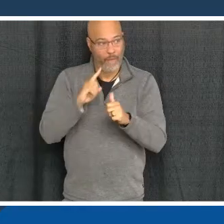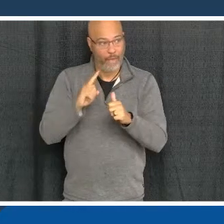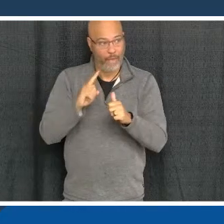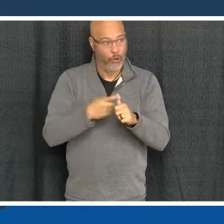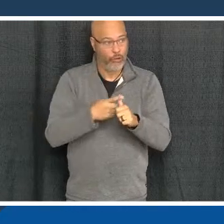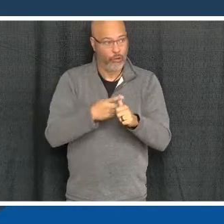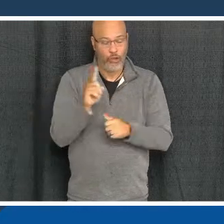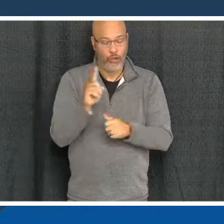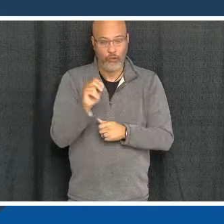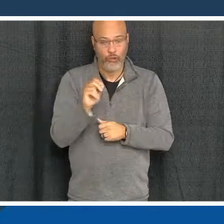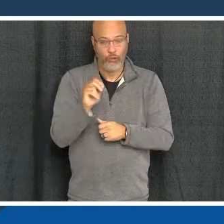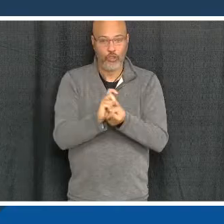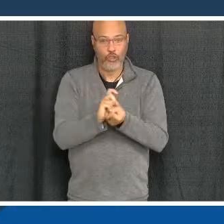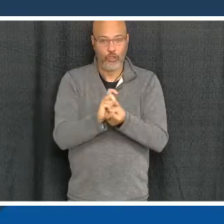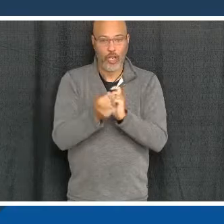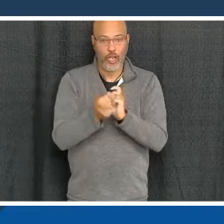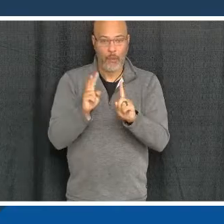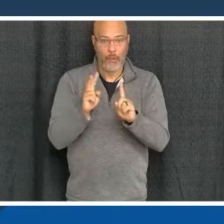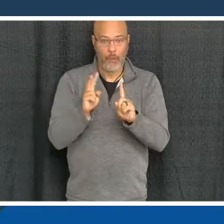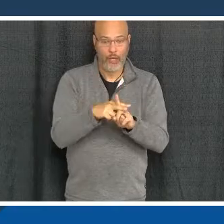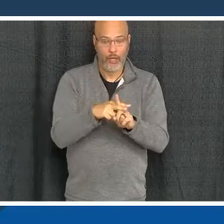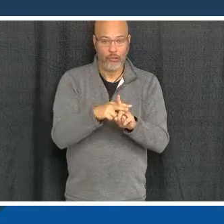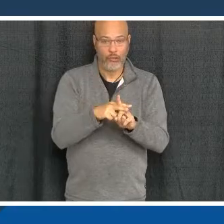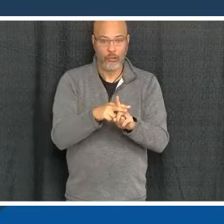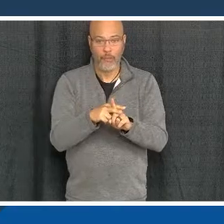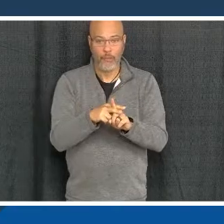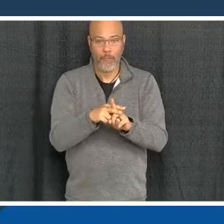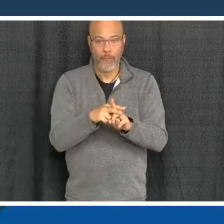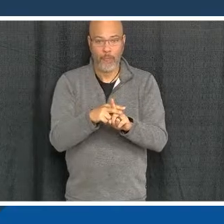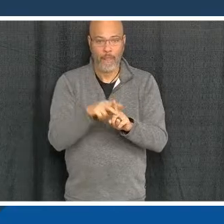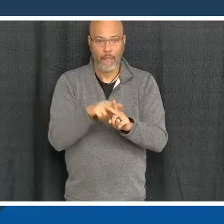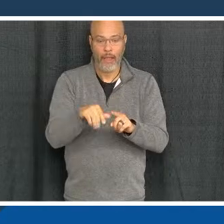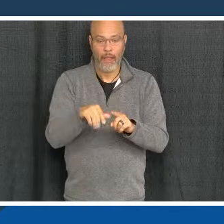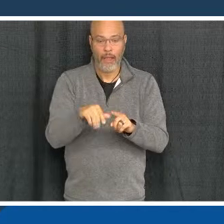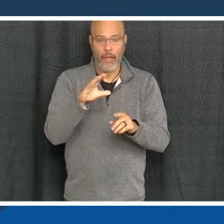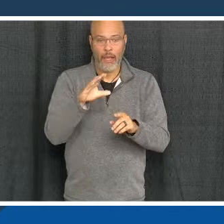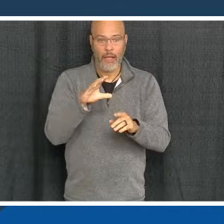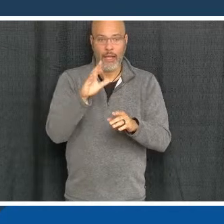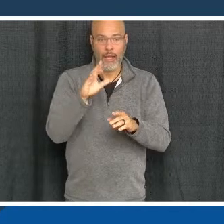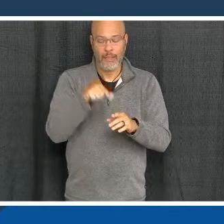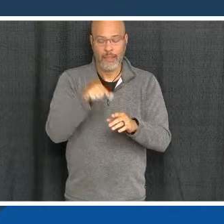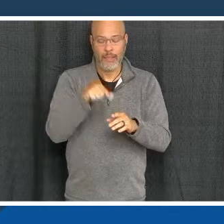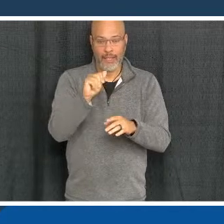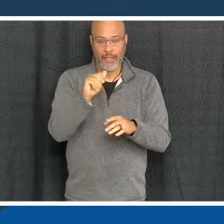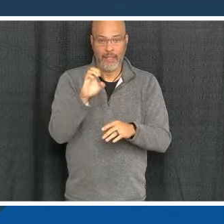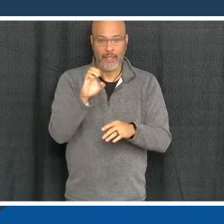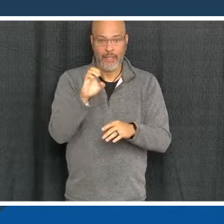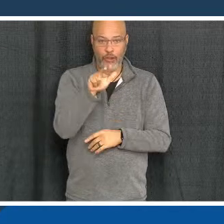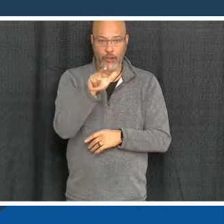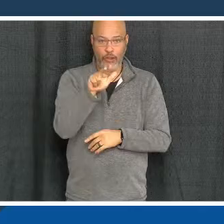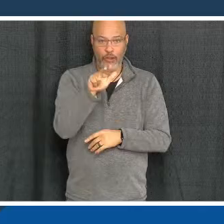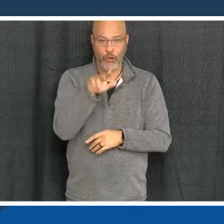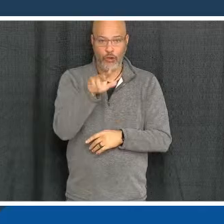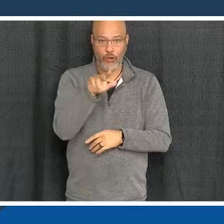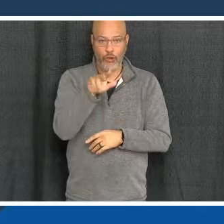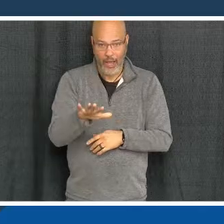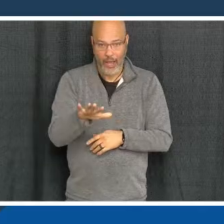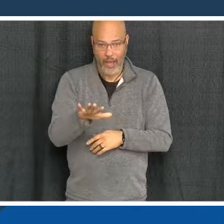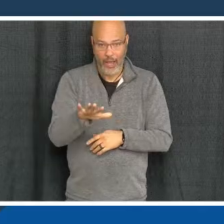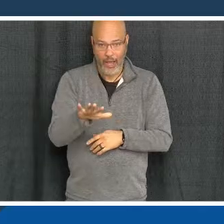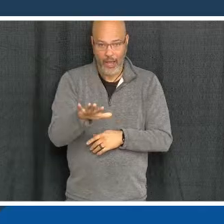a zone change application. This is Planning Commission Case Z38